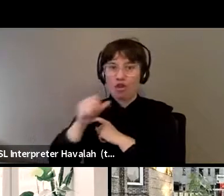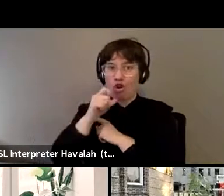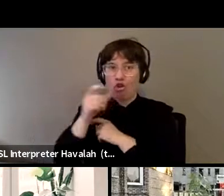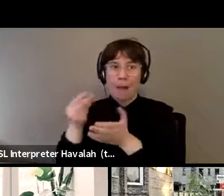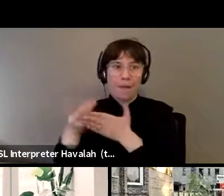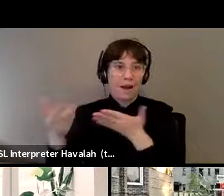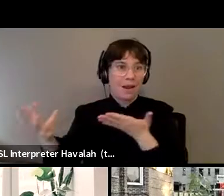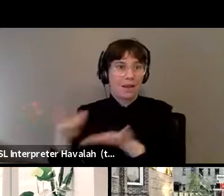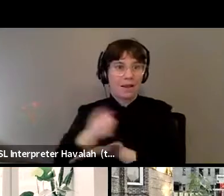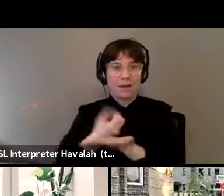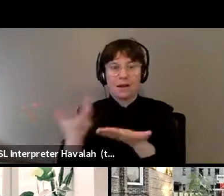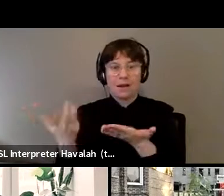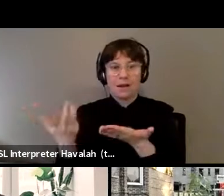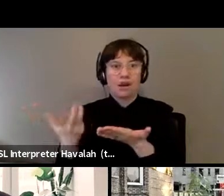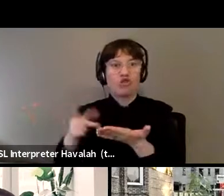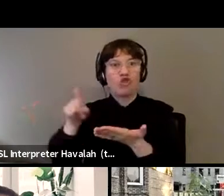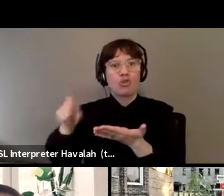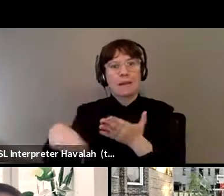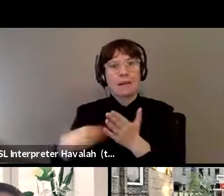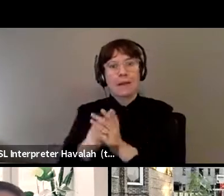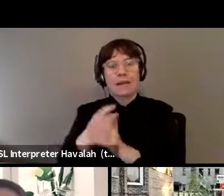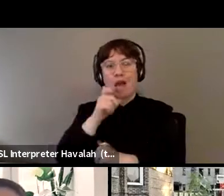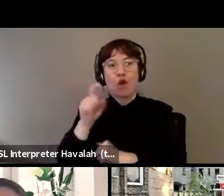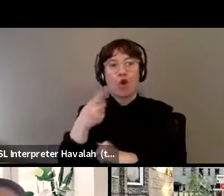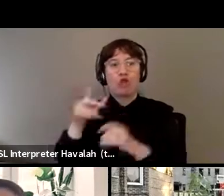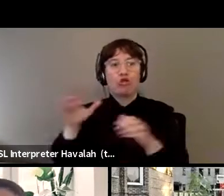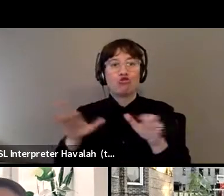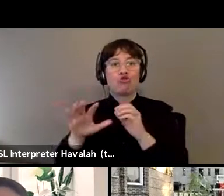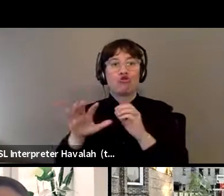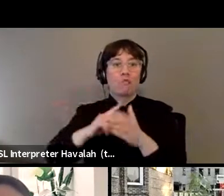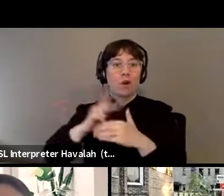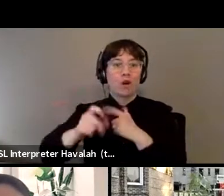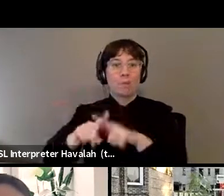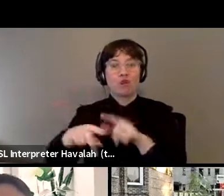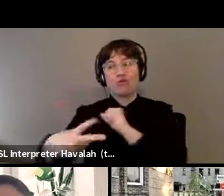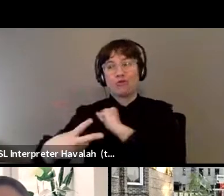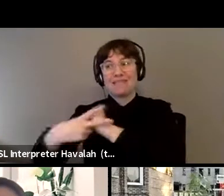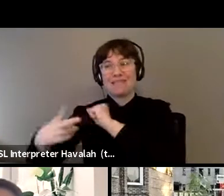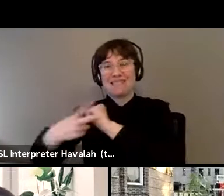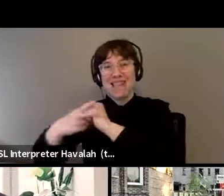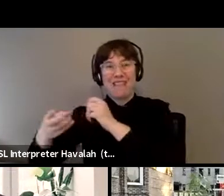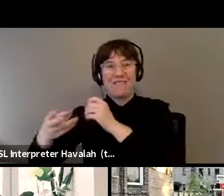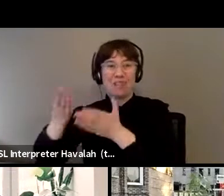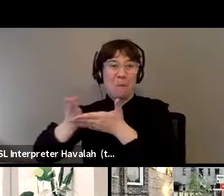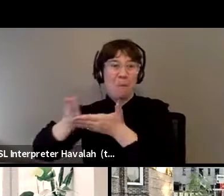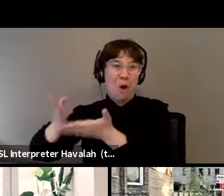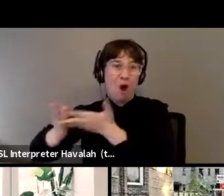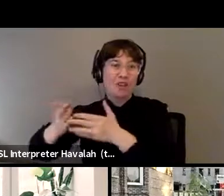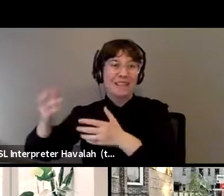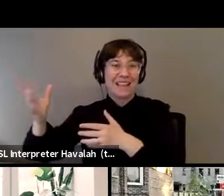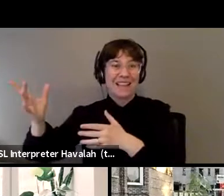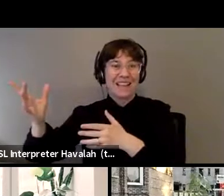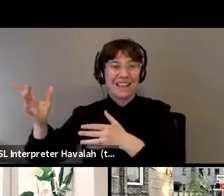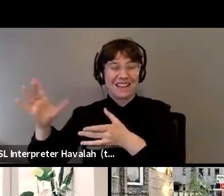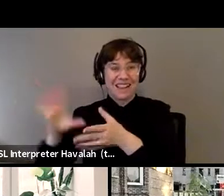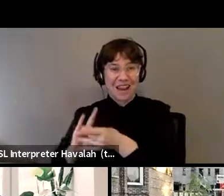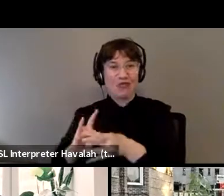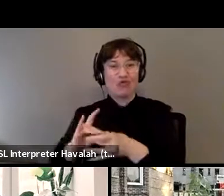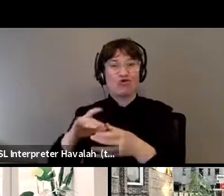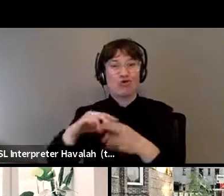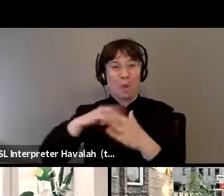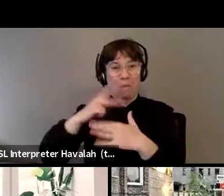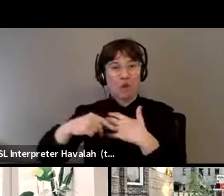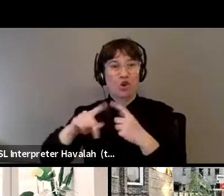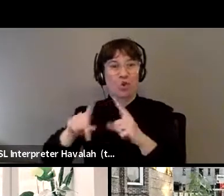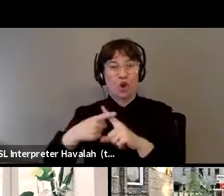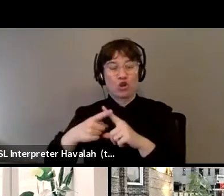out of it. So you need money not just to do the project, but to hold on to the elements of the project while you're